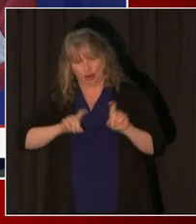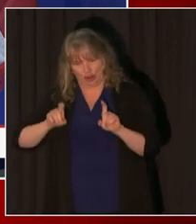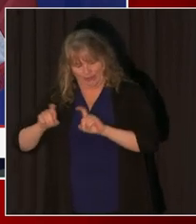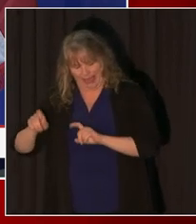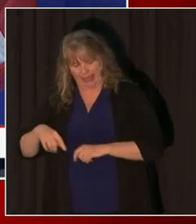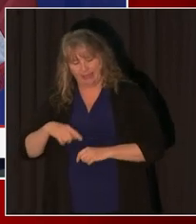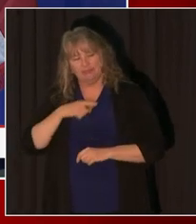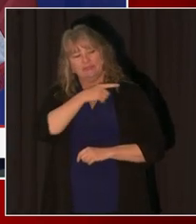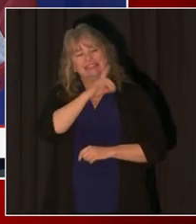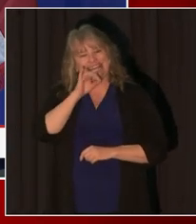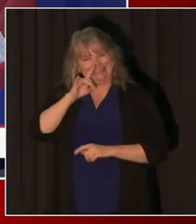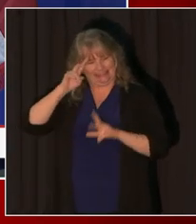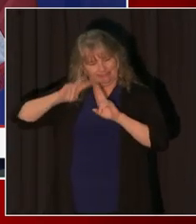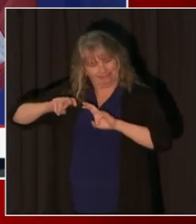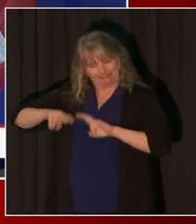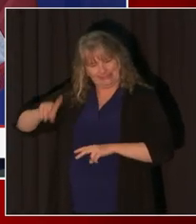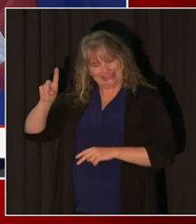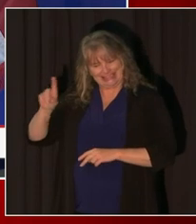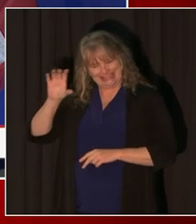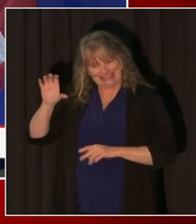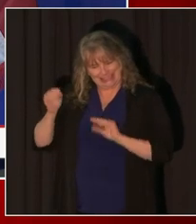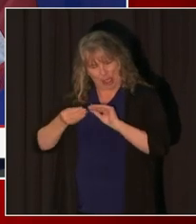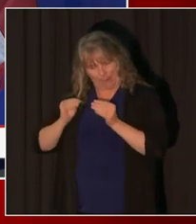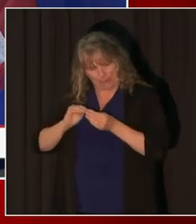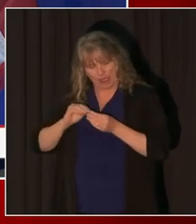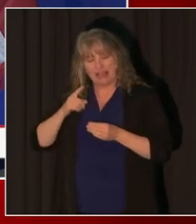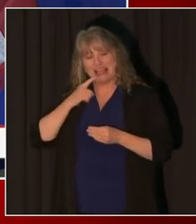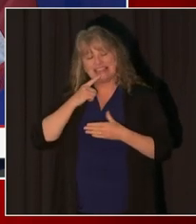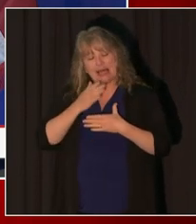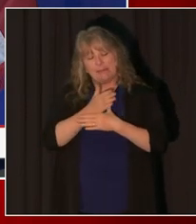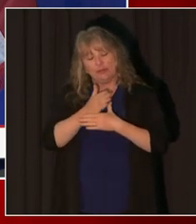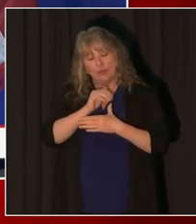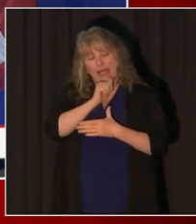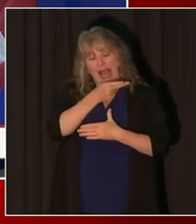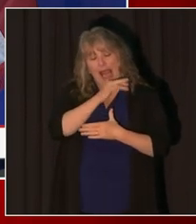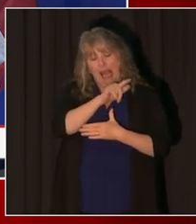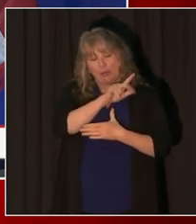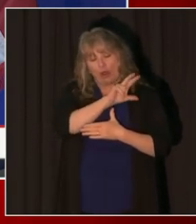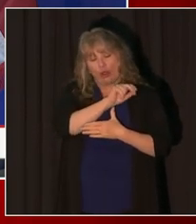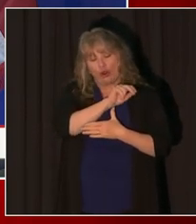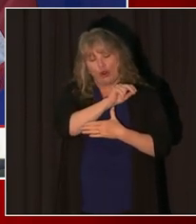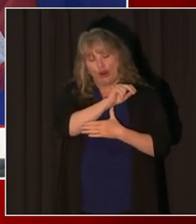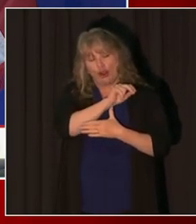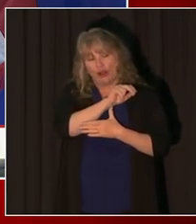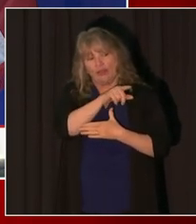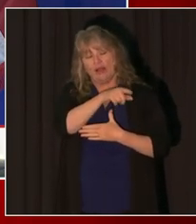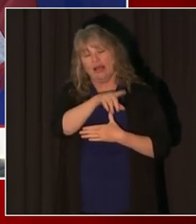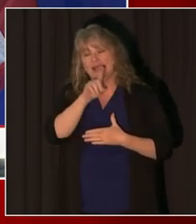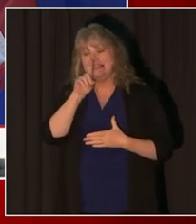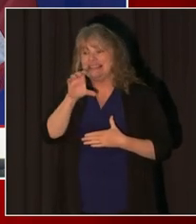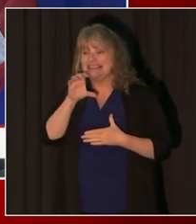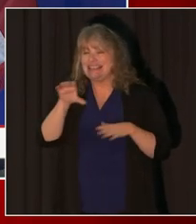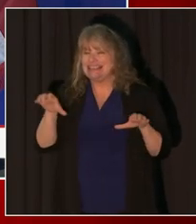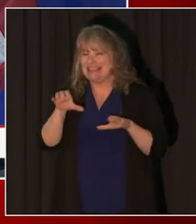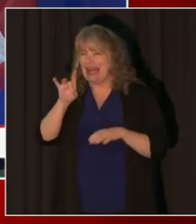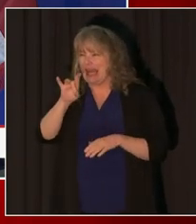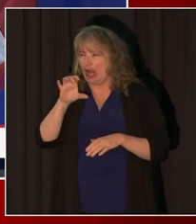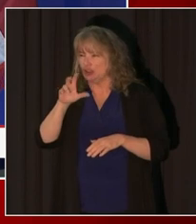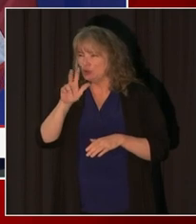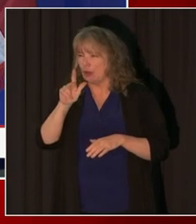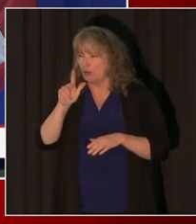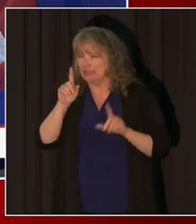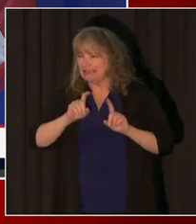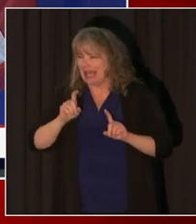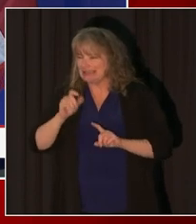number, saying that from the period between April 30th and May 6th, DC conducted 822 tests a day.